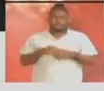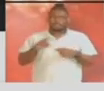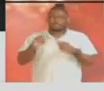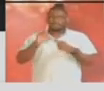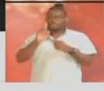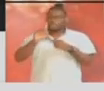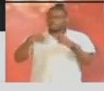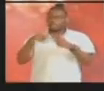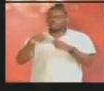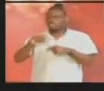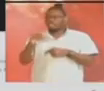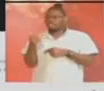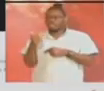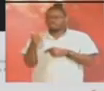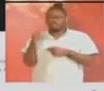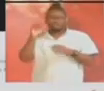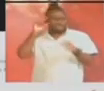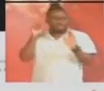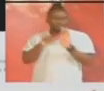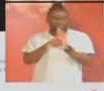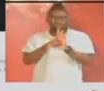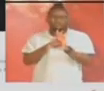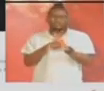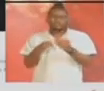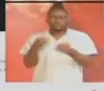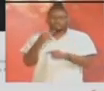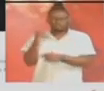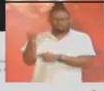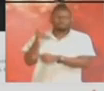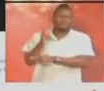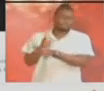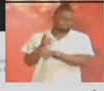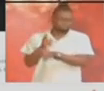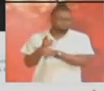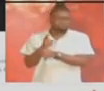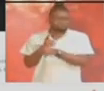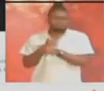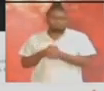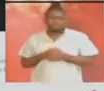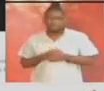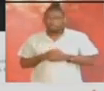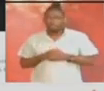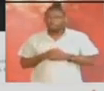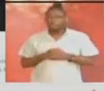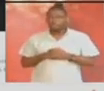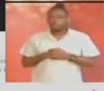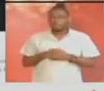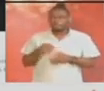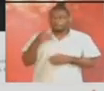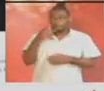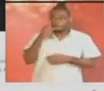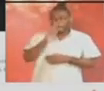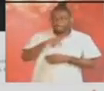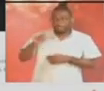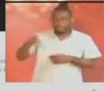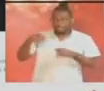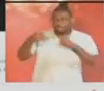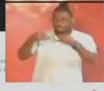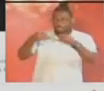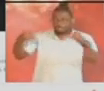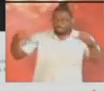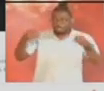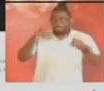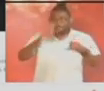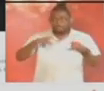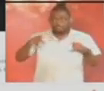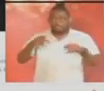the past month. That's the purple line is the rate of increase over the past month. And if we